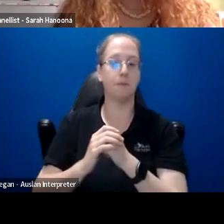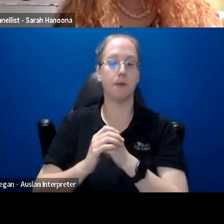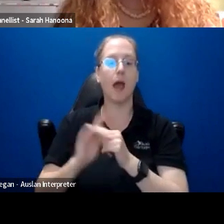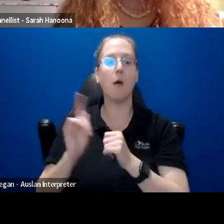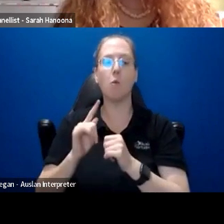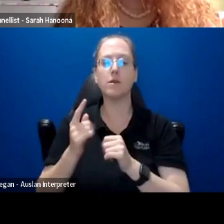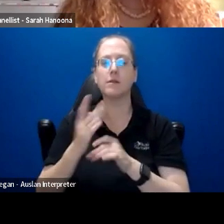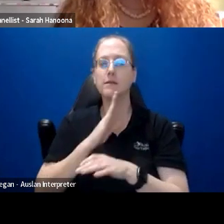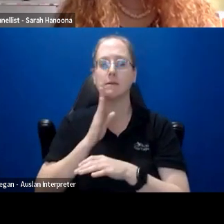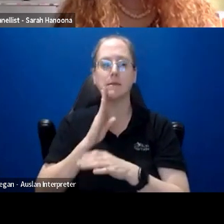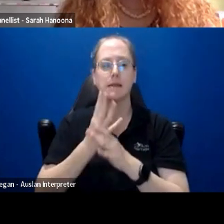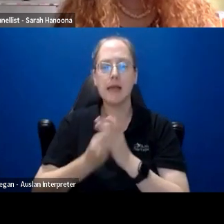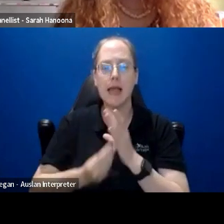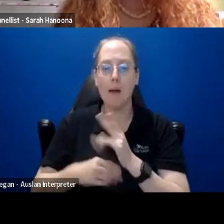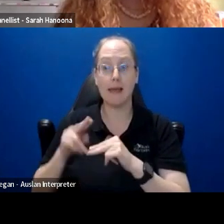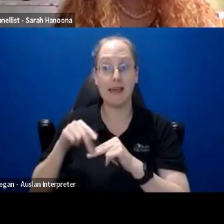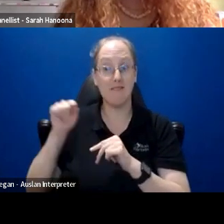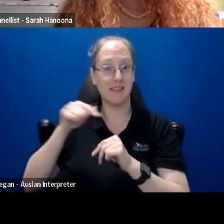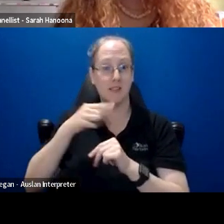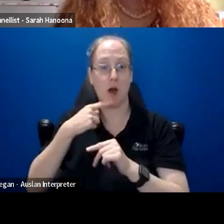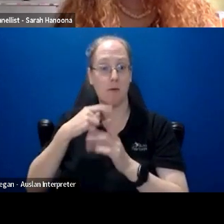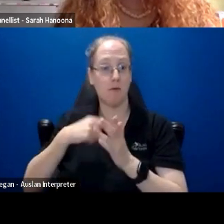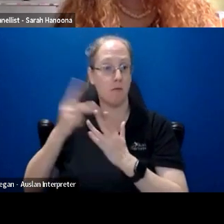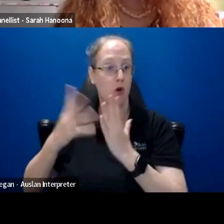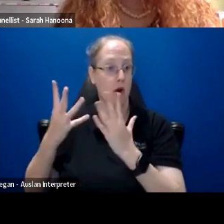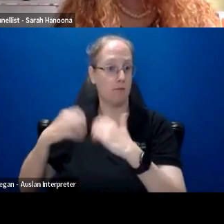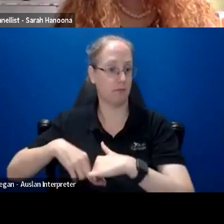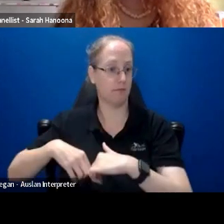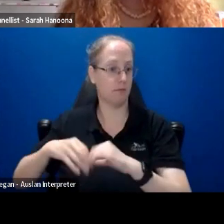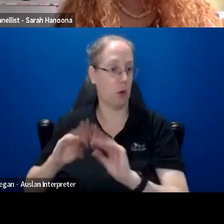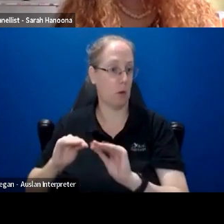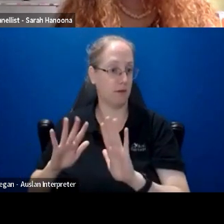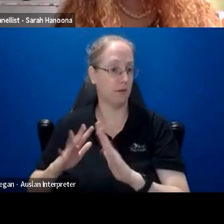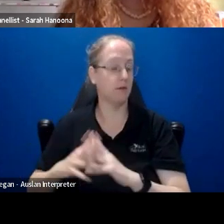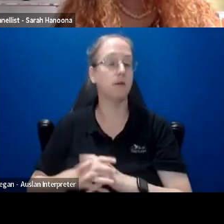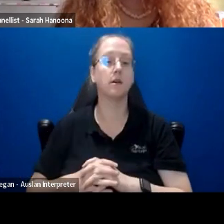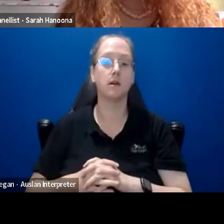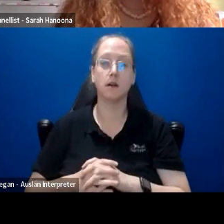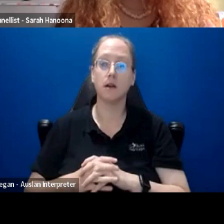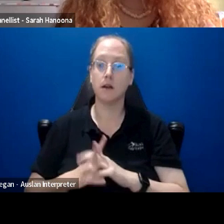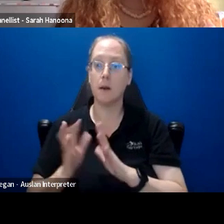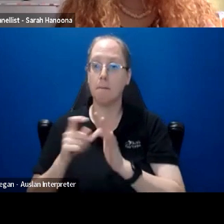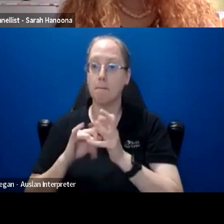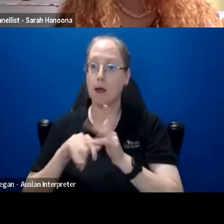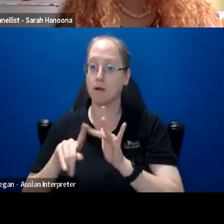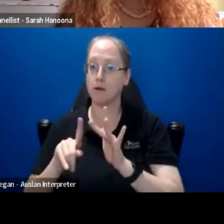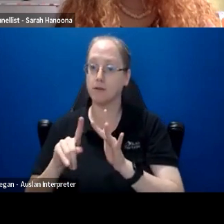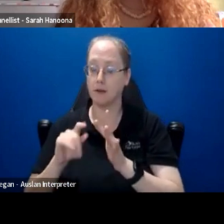left behind if programs like this were to stop. Paris, I might start with you if I can.